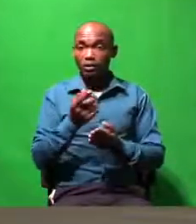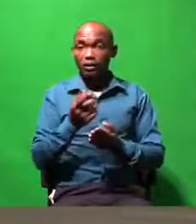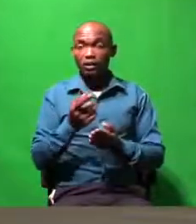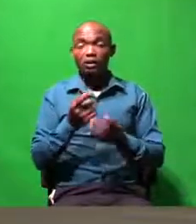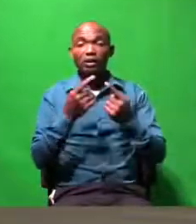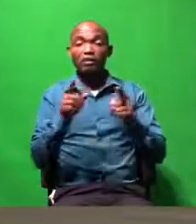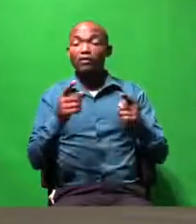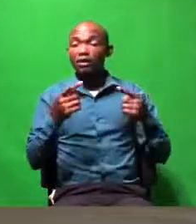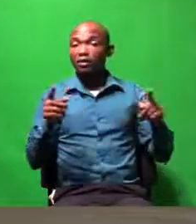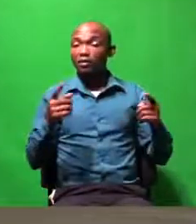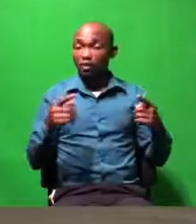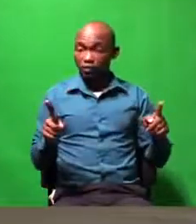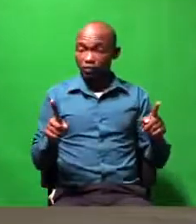different